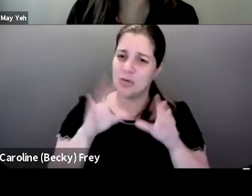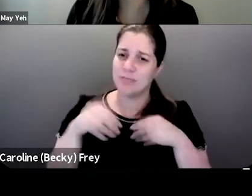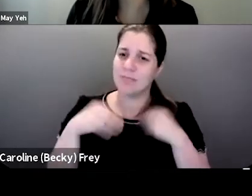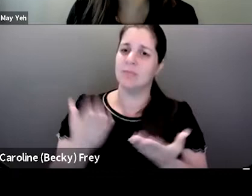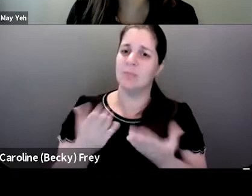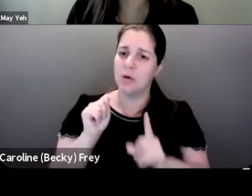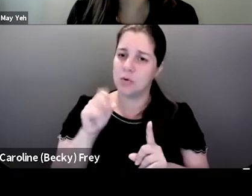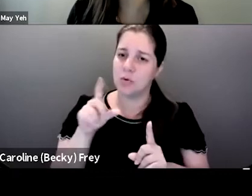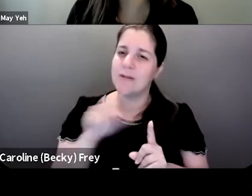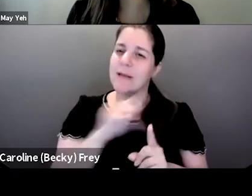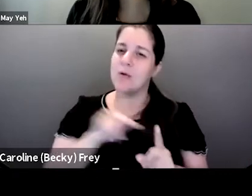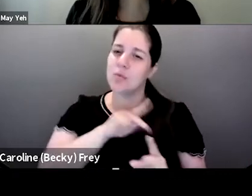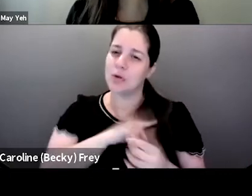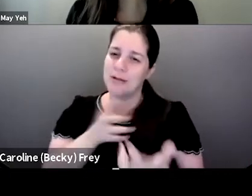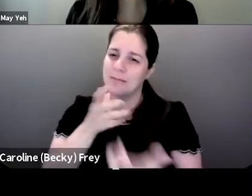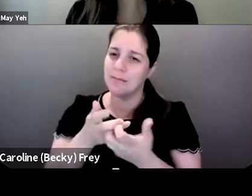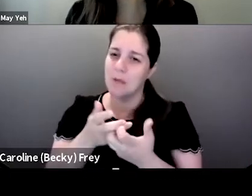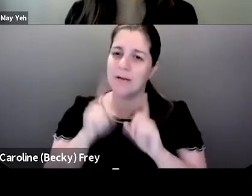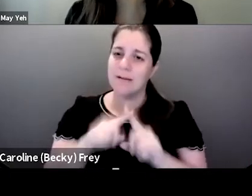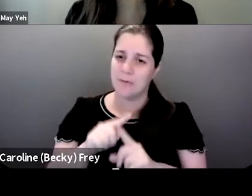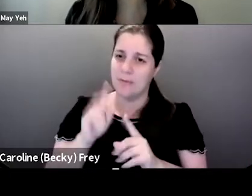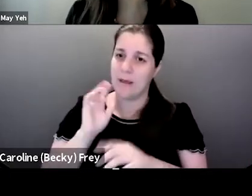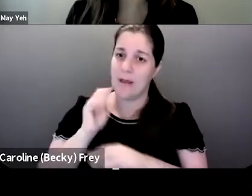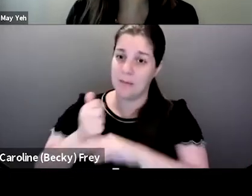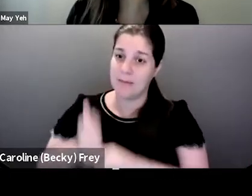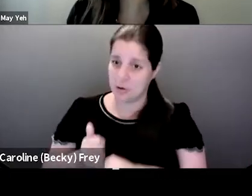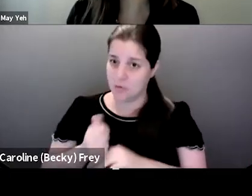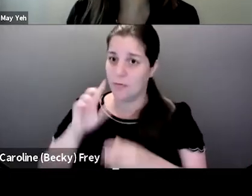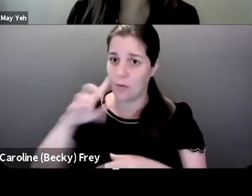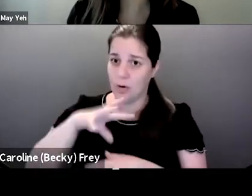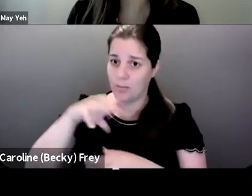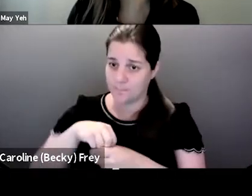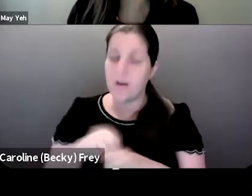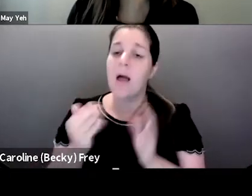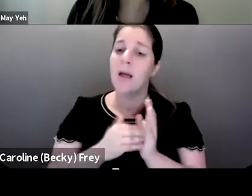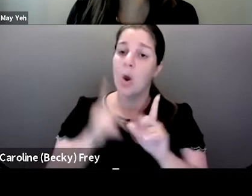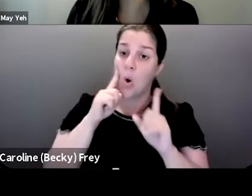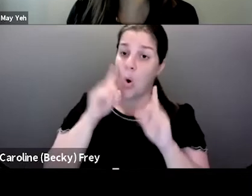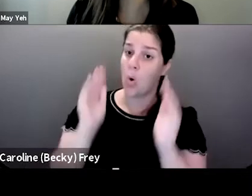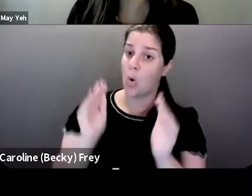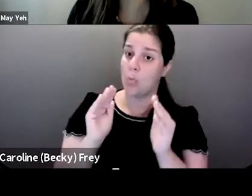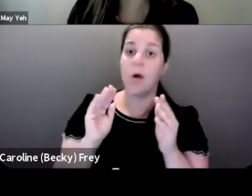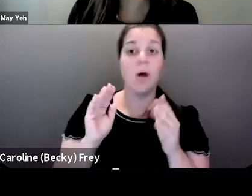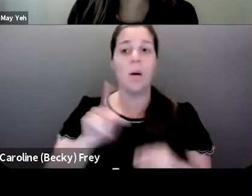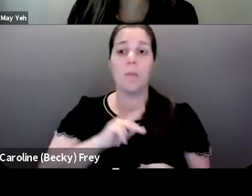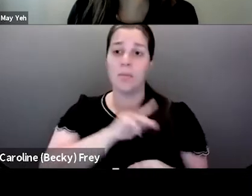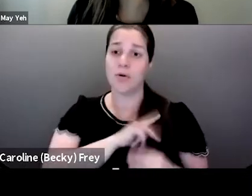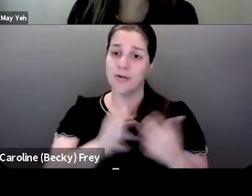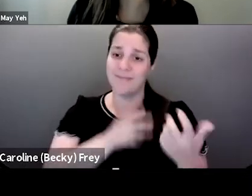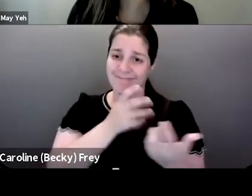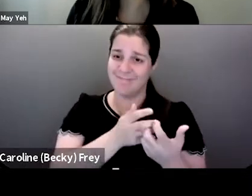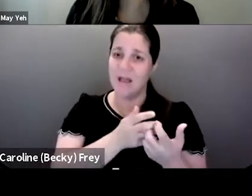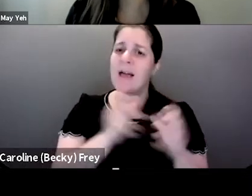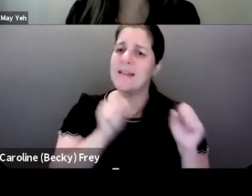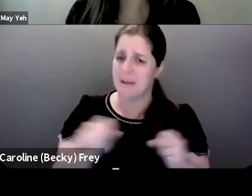intervention to an individual when implemented. We believe and hope that developing personalized, culturally responsive interventions for culturally diverse populations is